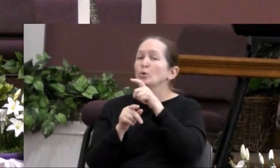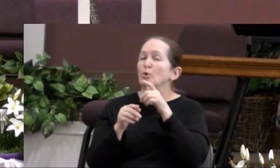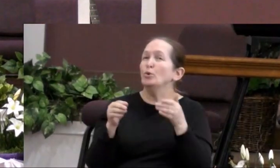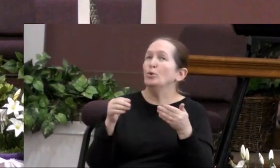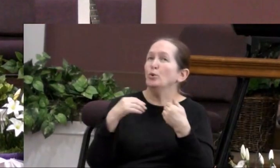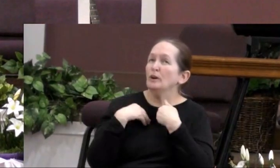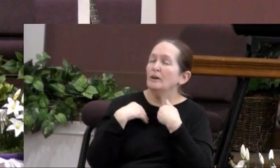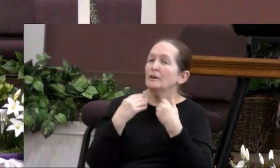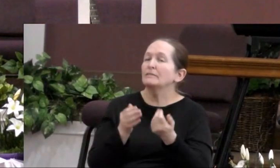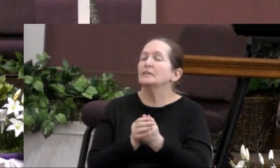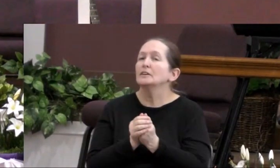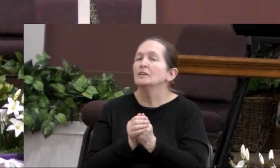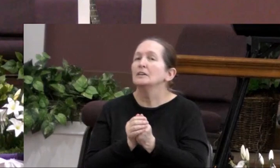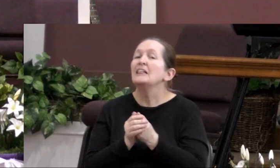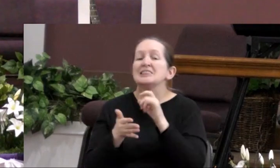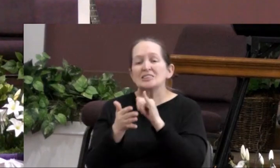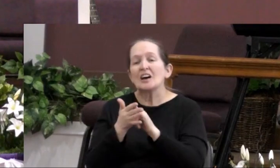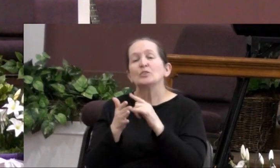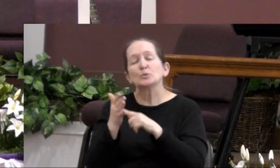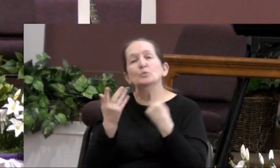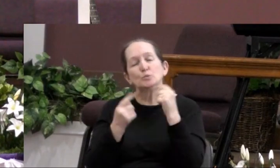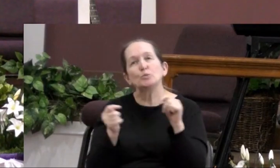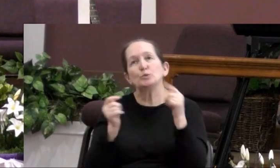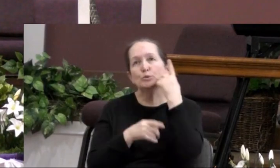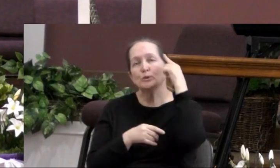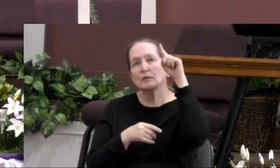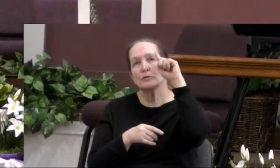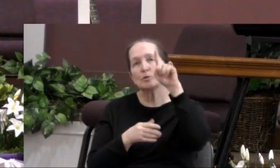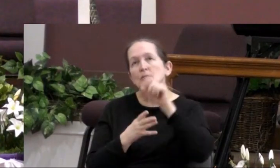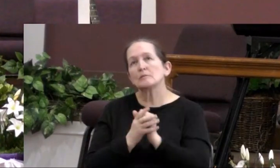That's what you strive for.